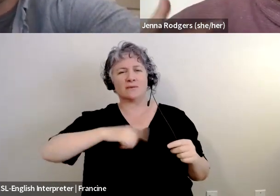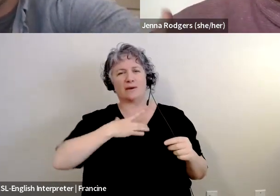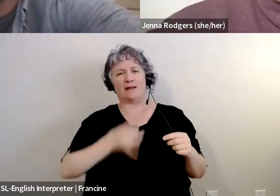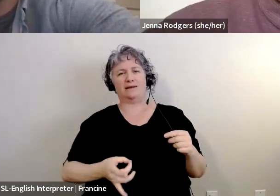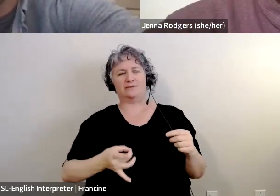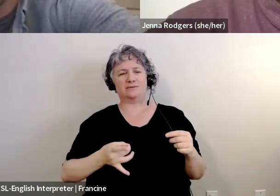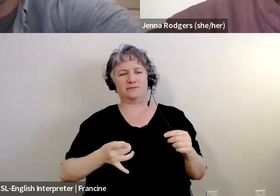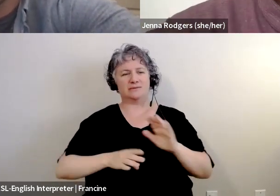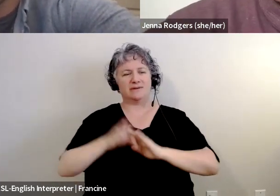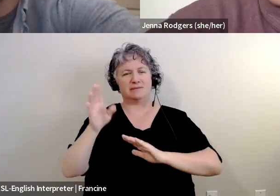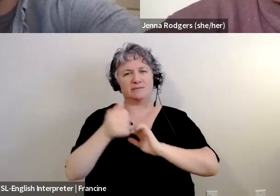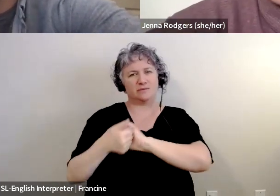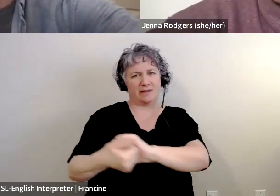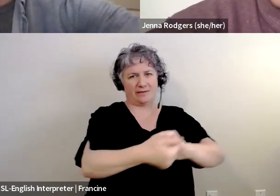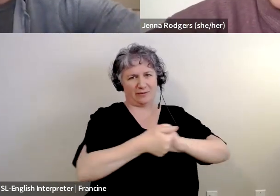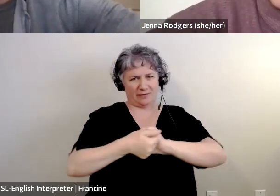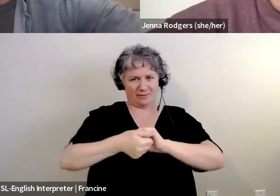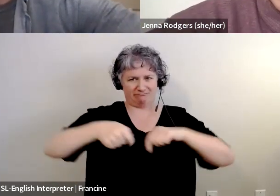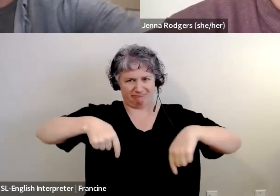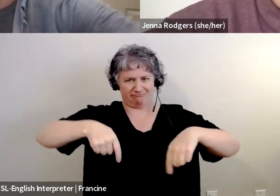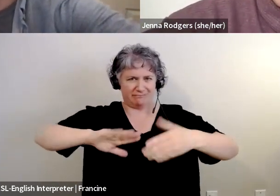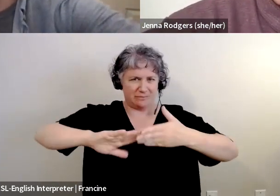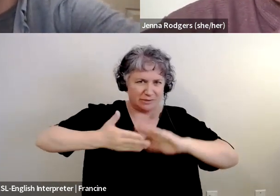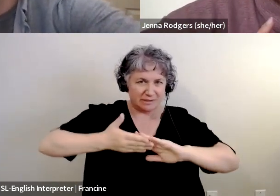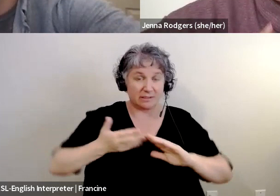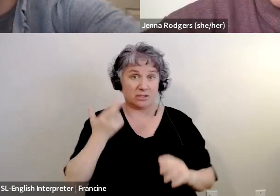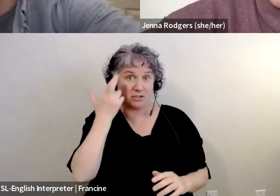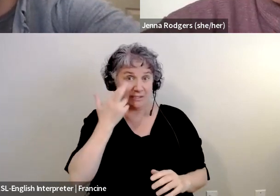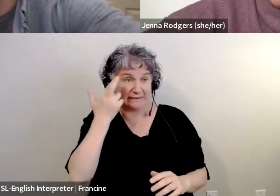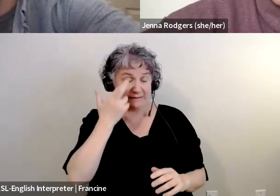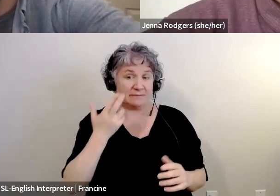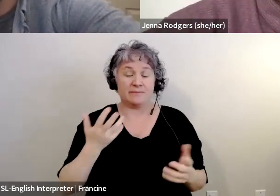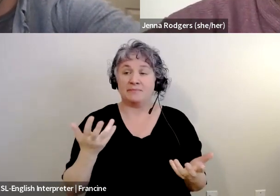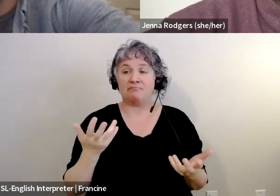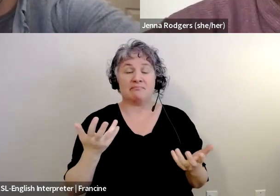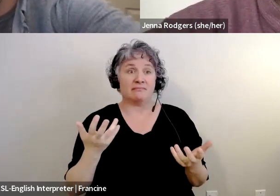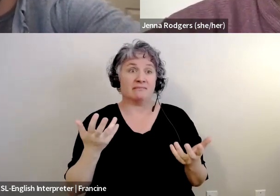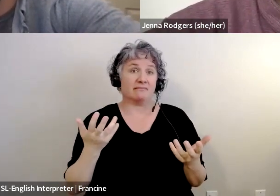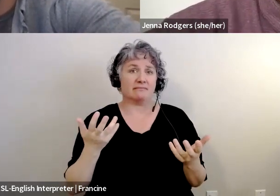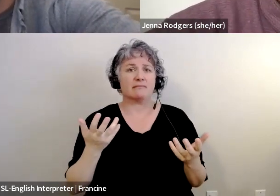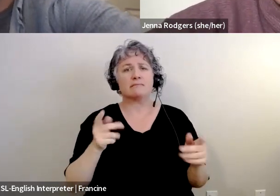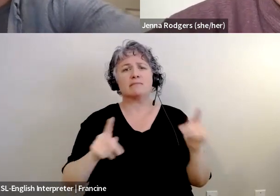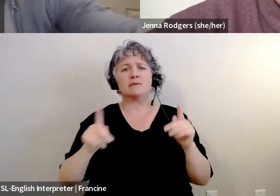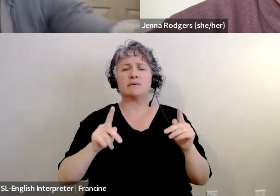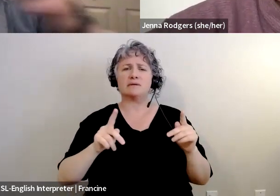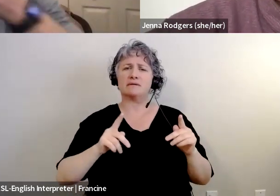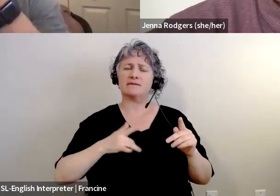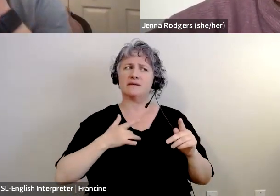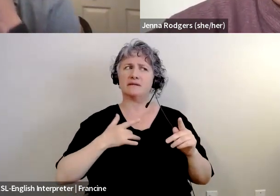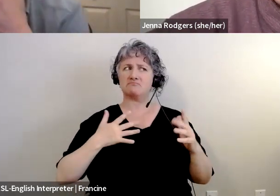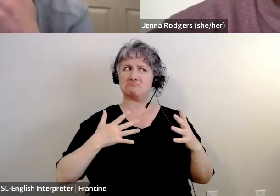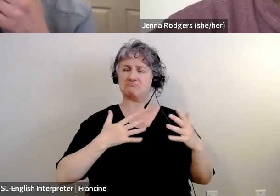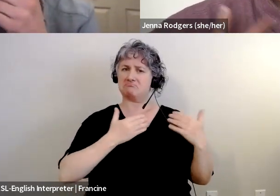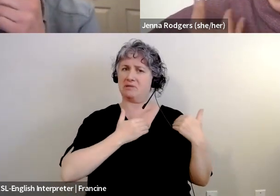in community. The primary reason for that is that the easiest way to keep people accountable to these